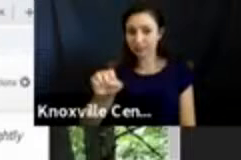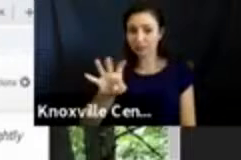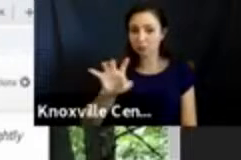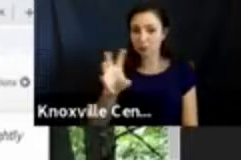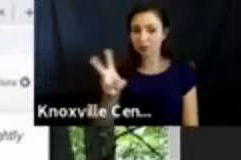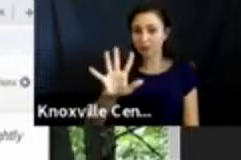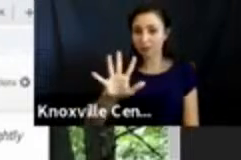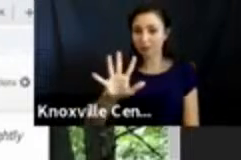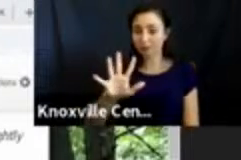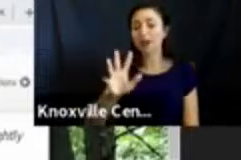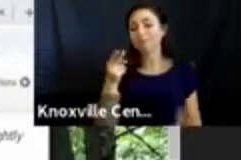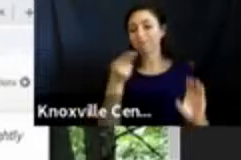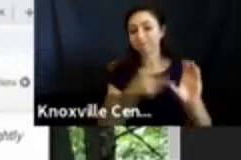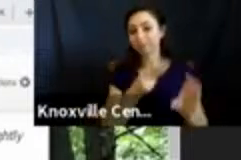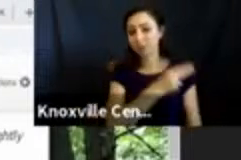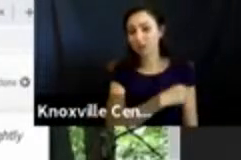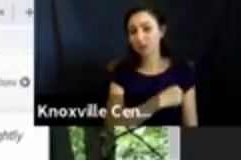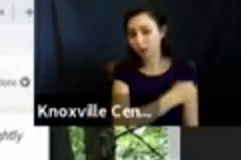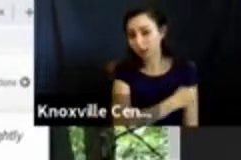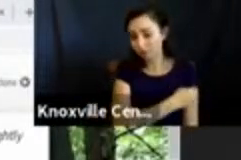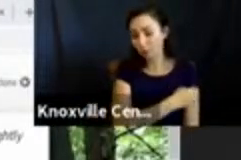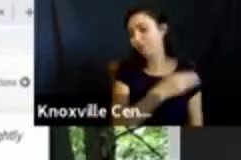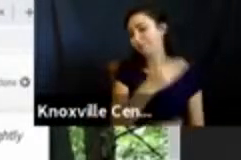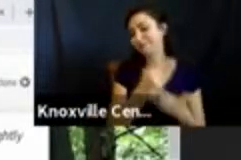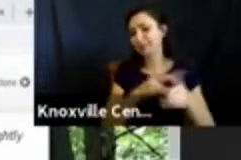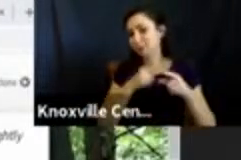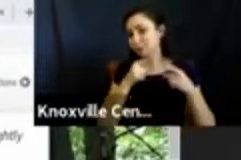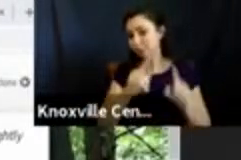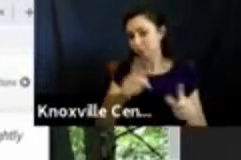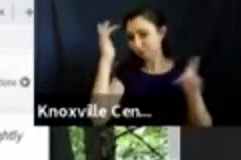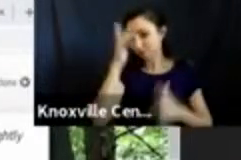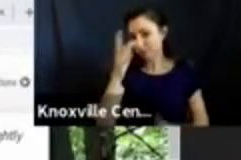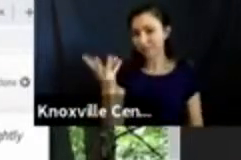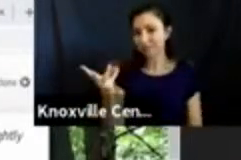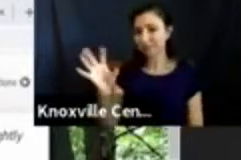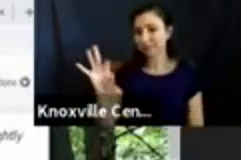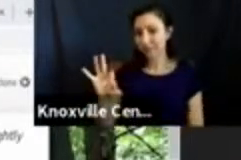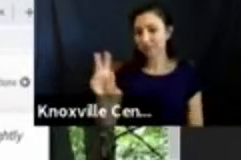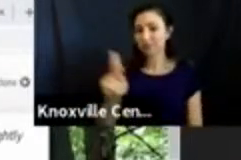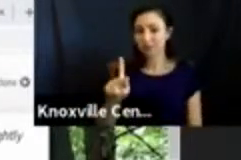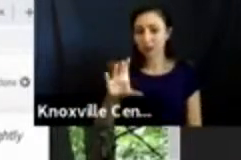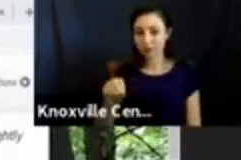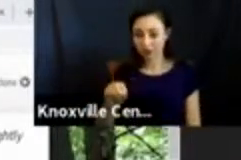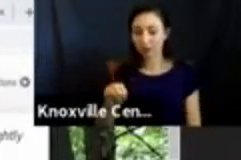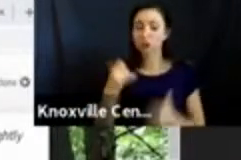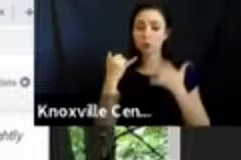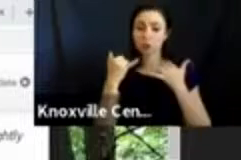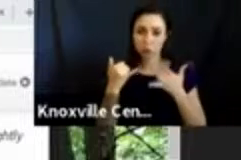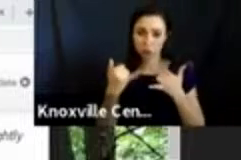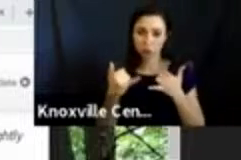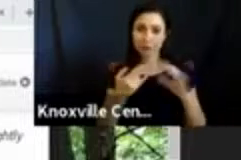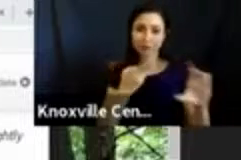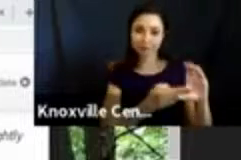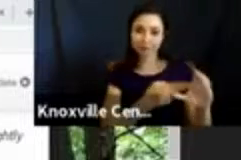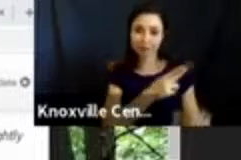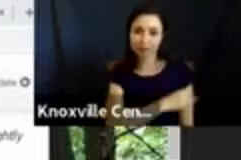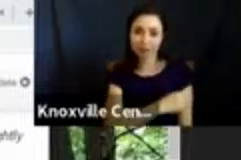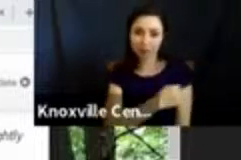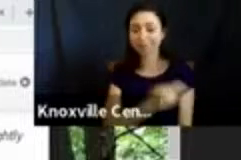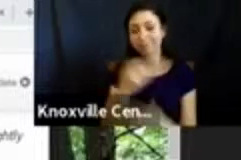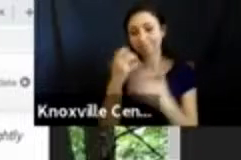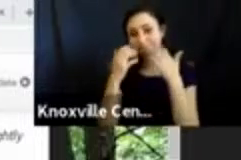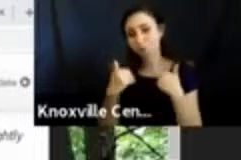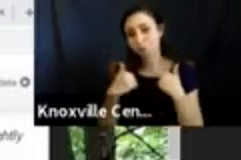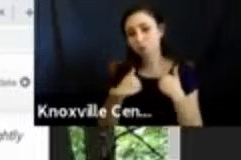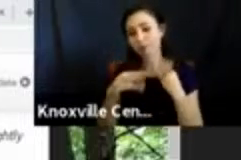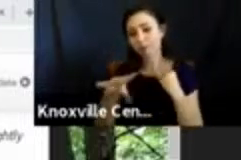individuals have been hospitalized at some point in their illness. 69 Knox County residents are currently hospitalized. And unfortunately, we have 2